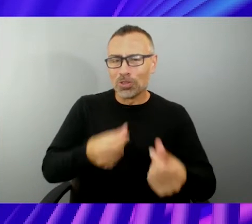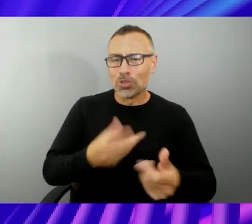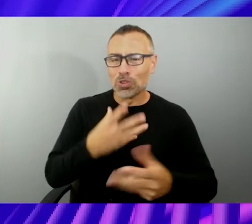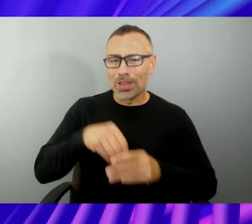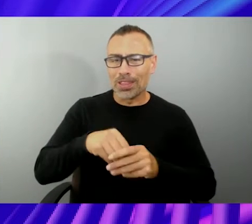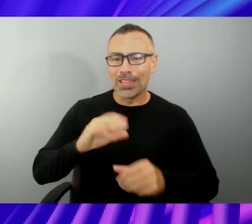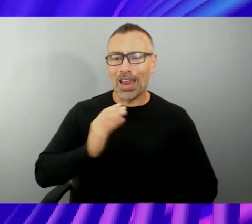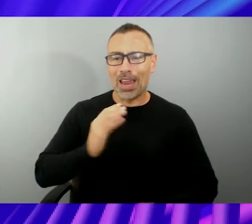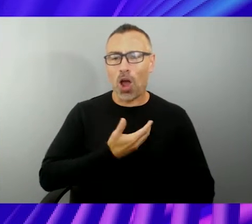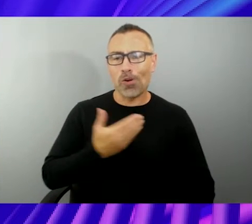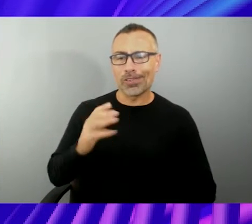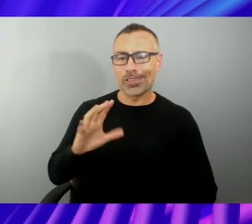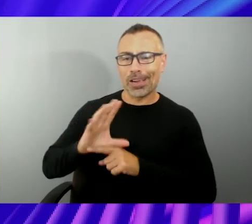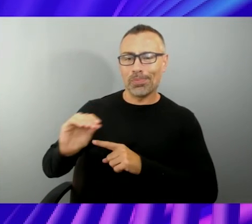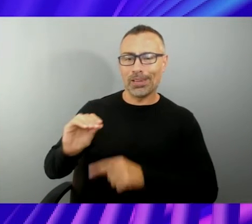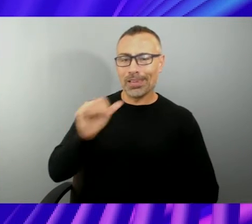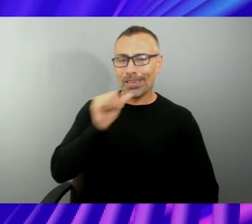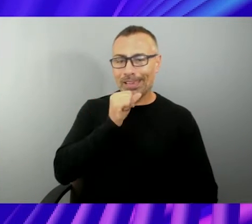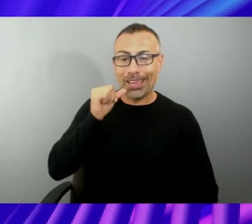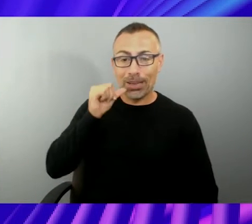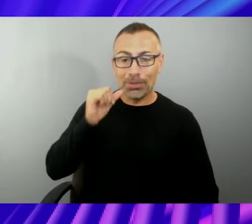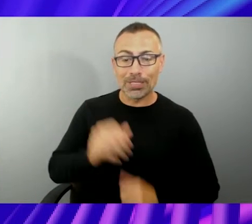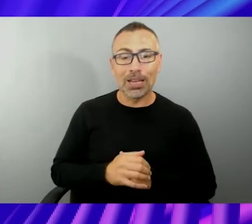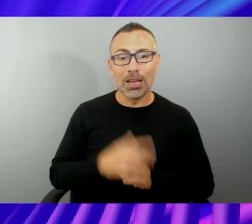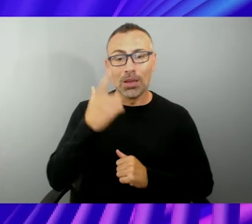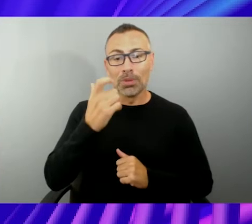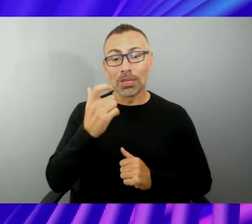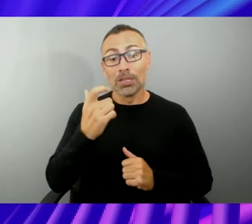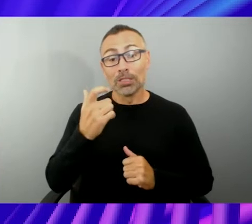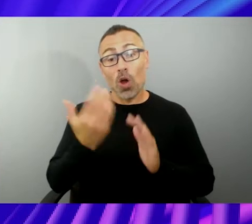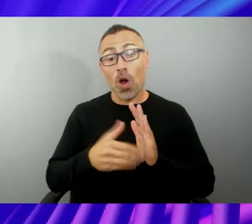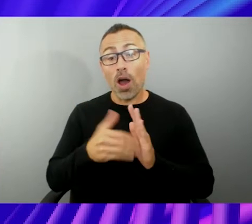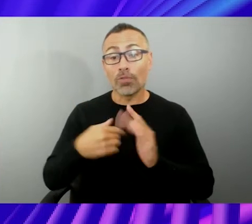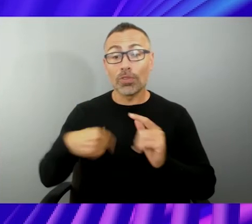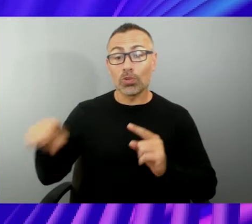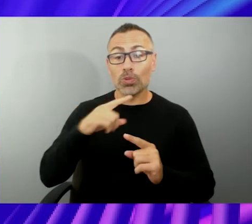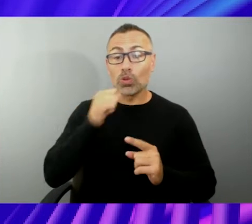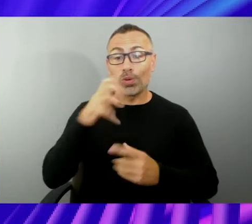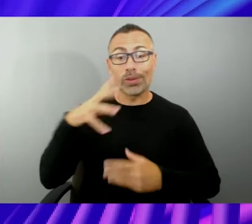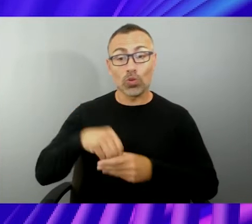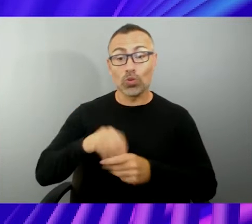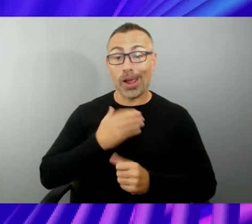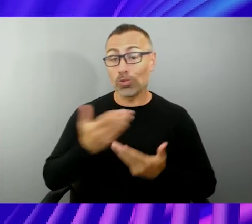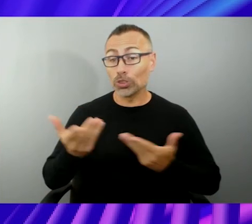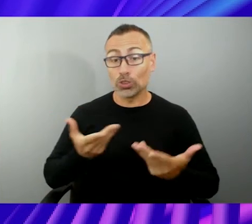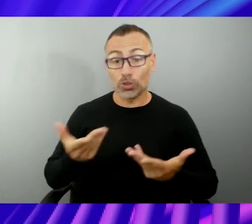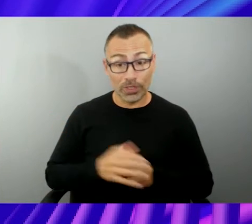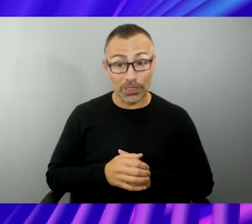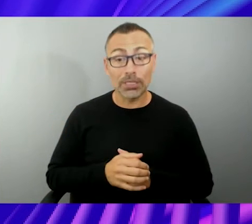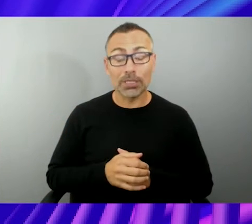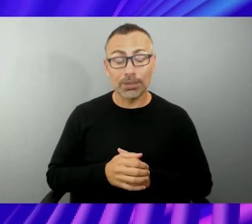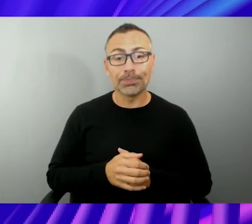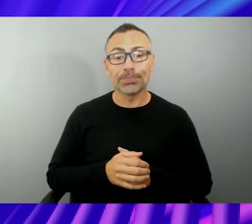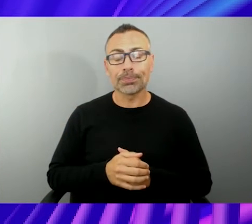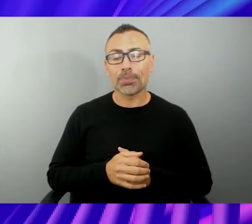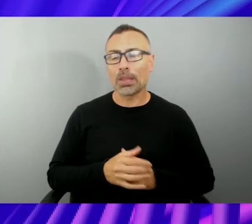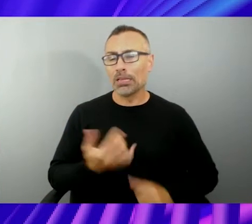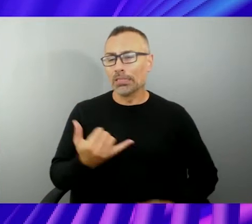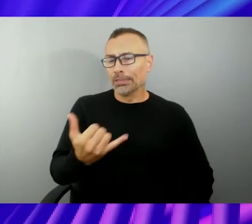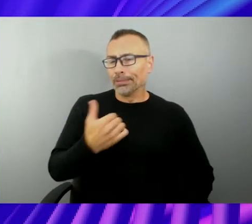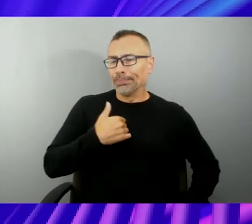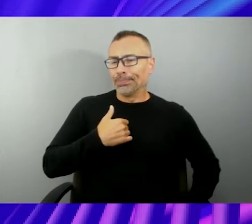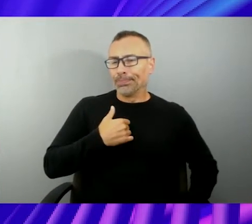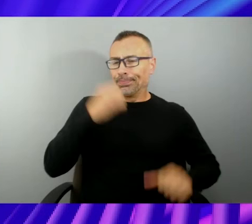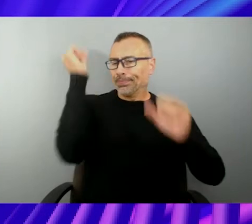company, because we often dog food our own services. Uh, now, so in my mind, mentally, you give us this picture